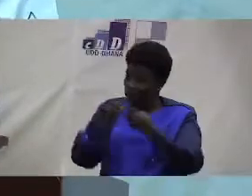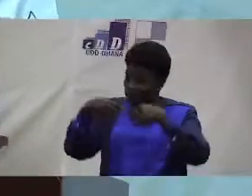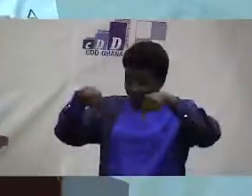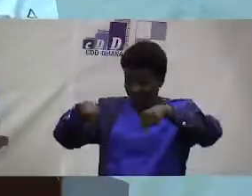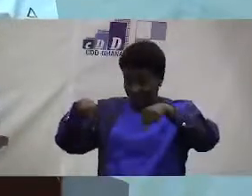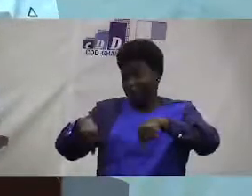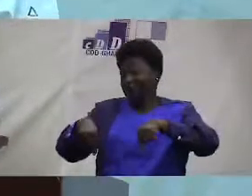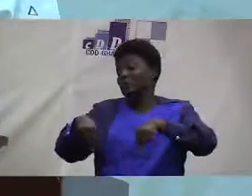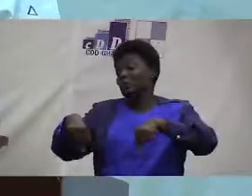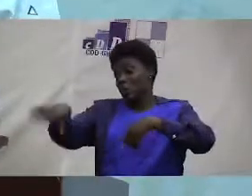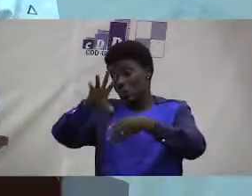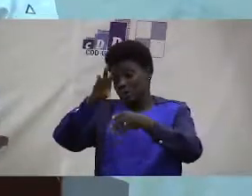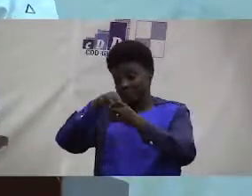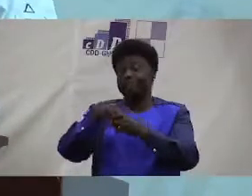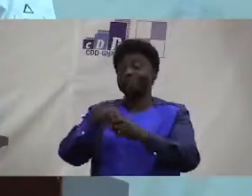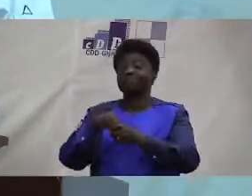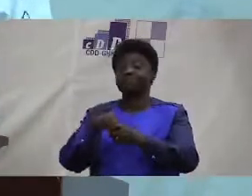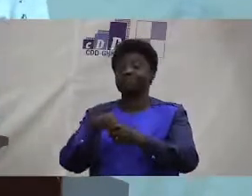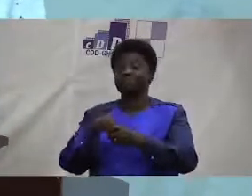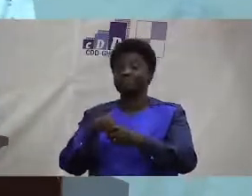in.